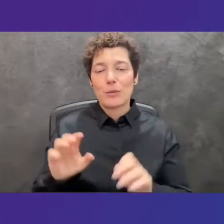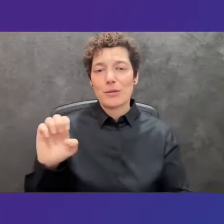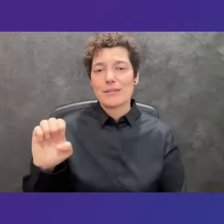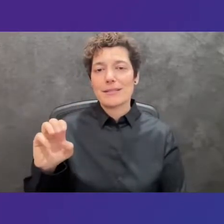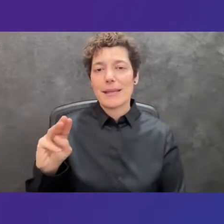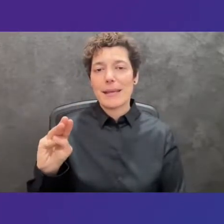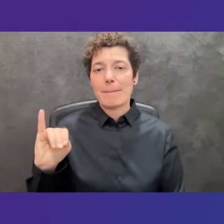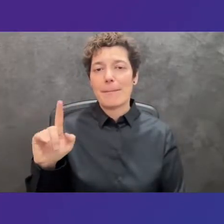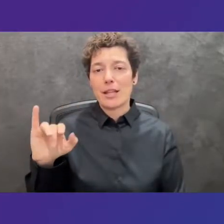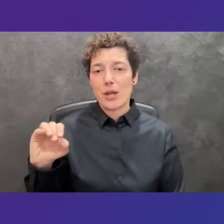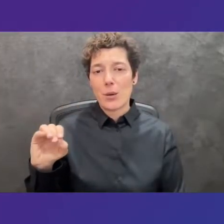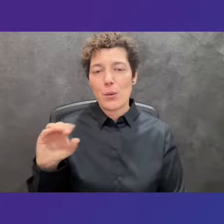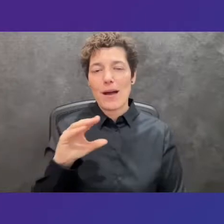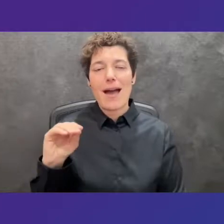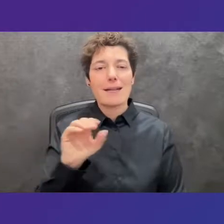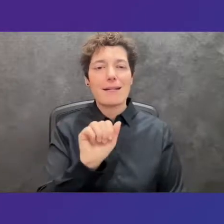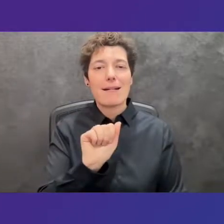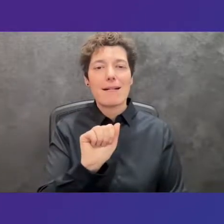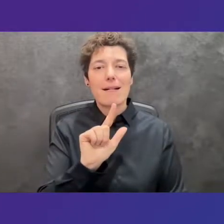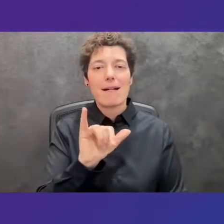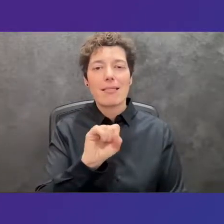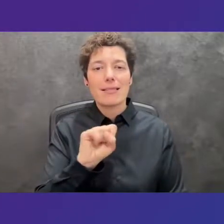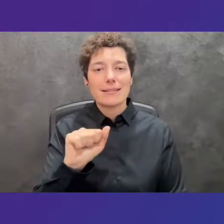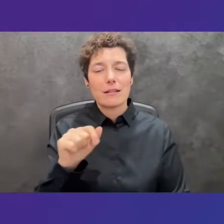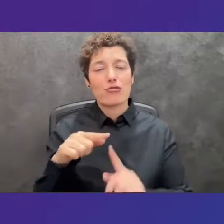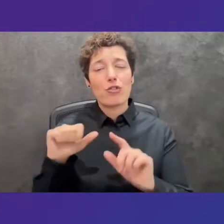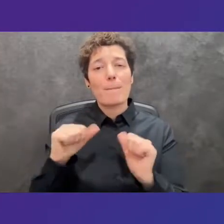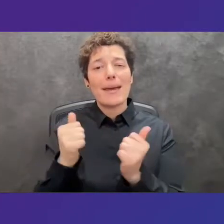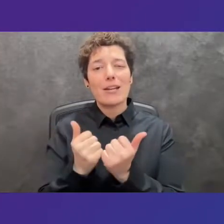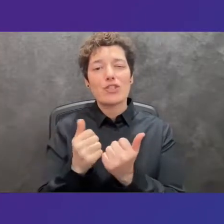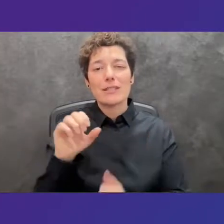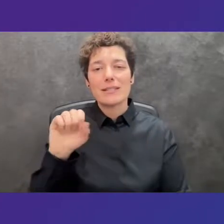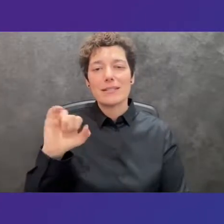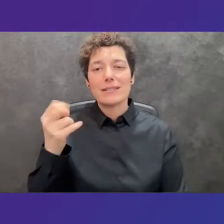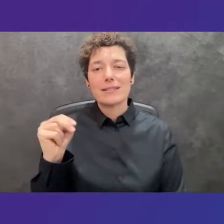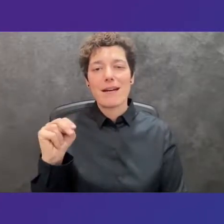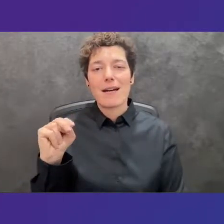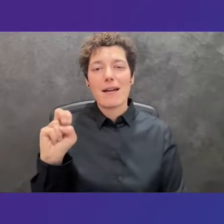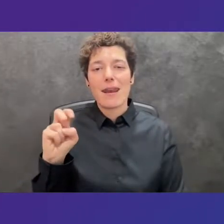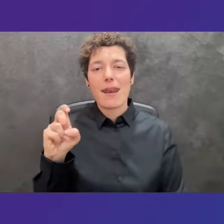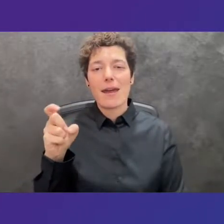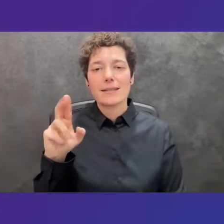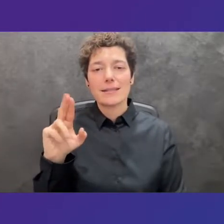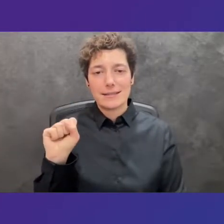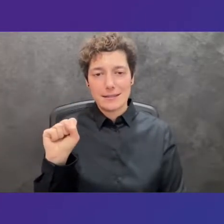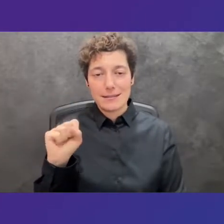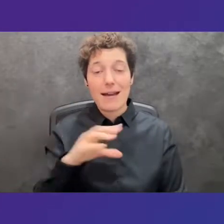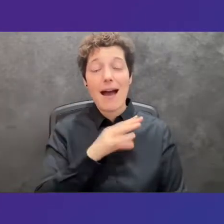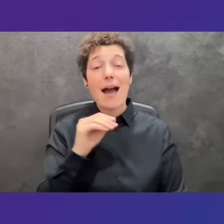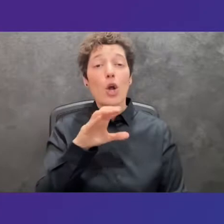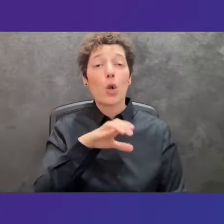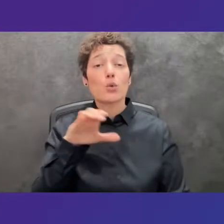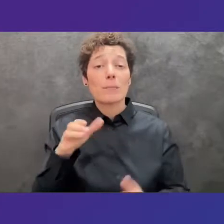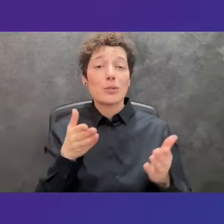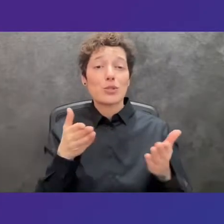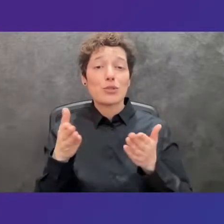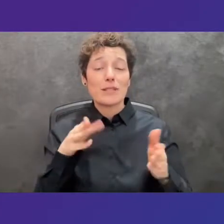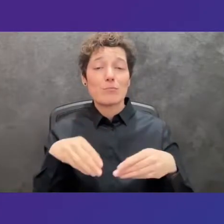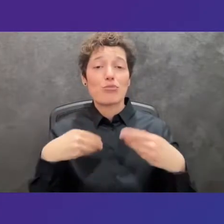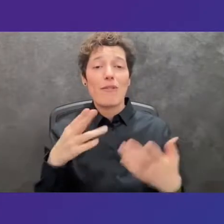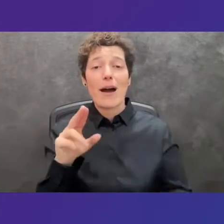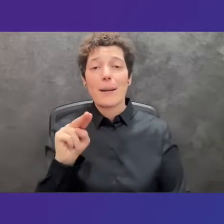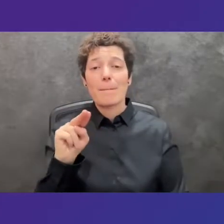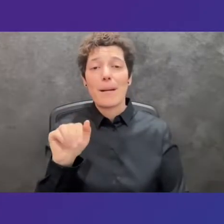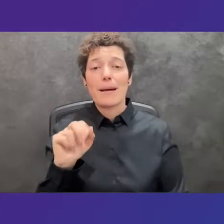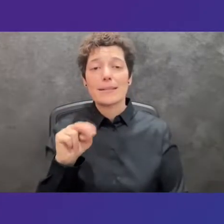and Alyssa Banner from Sign Nexus and closed captioning services provided by Nancy Rivera from the